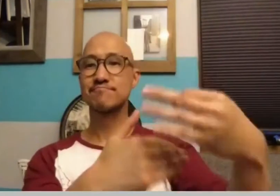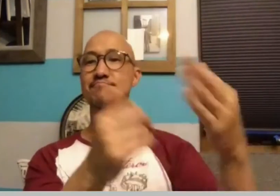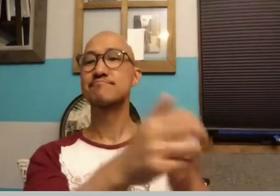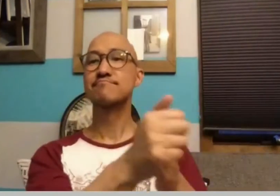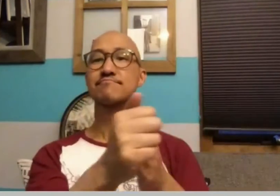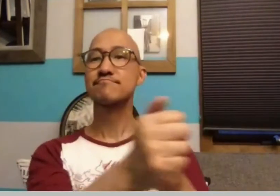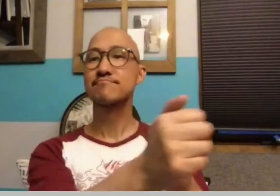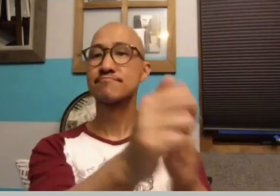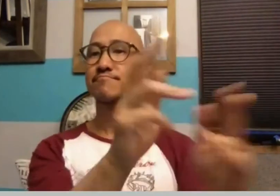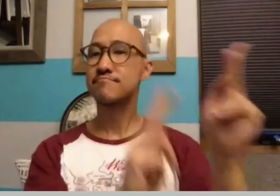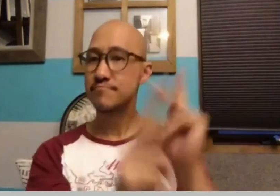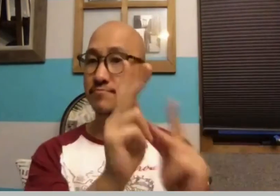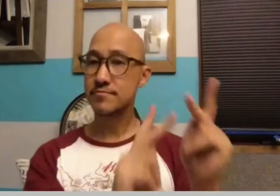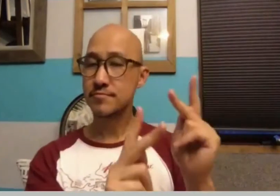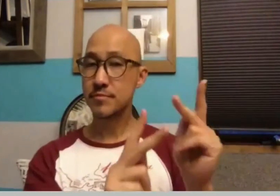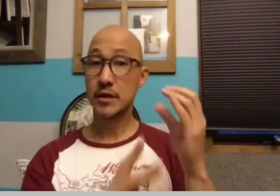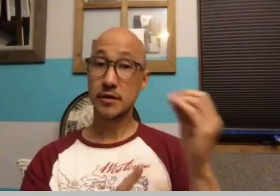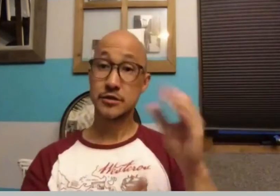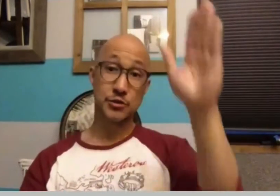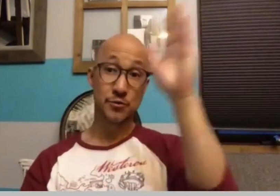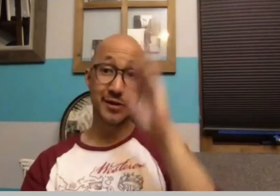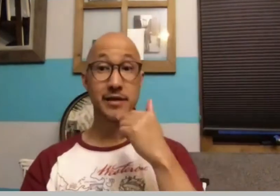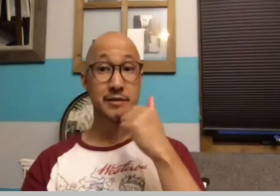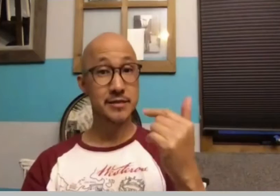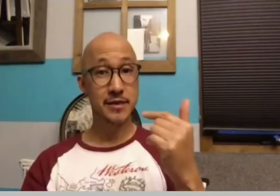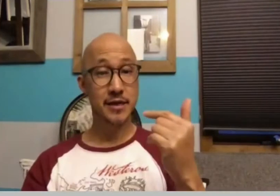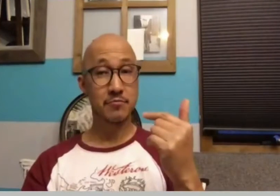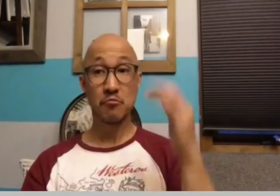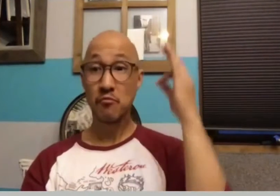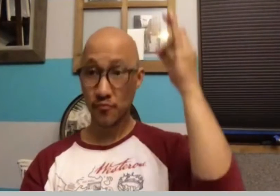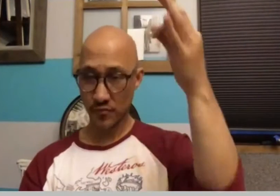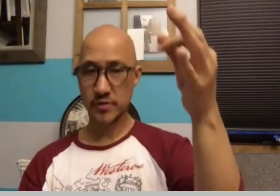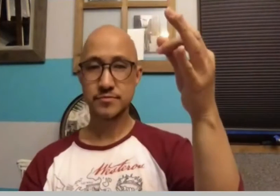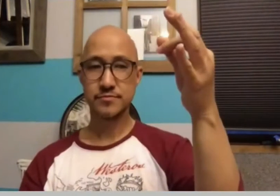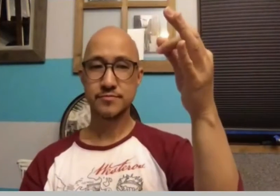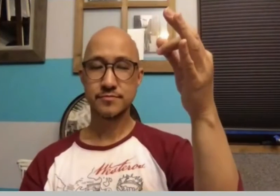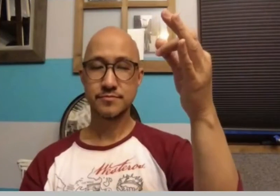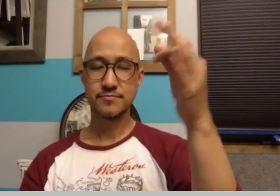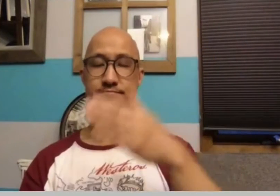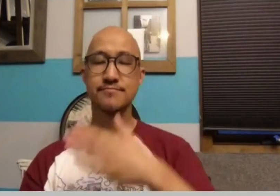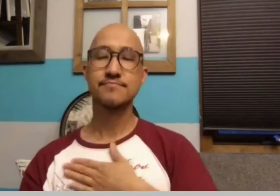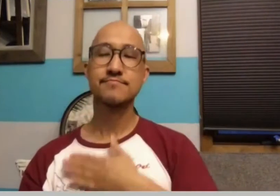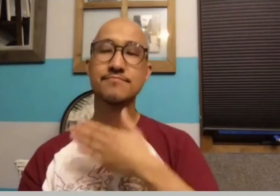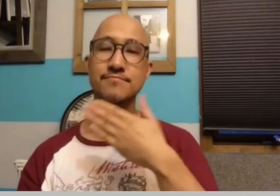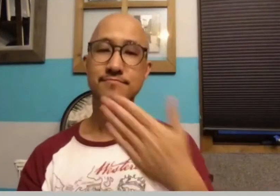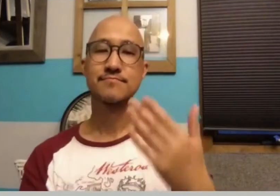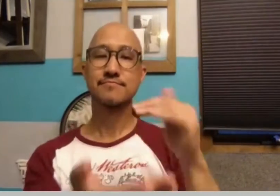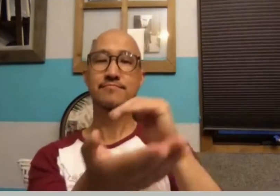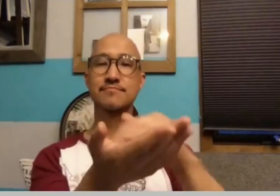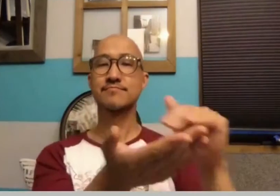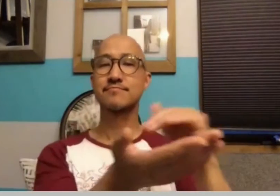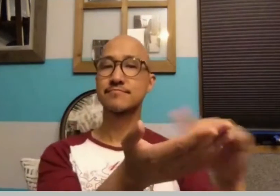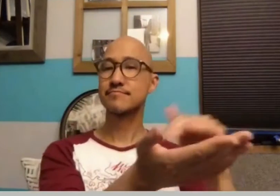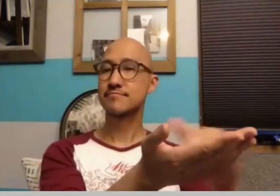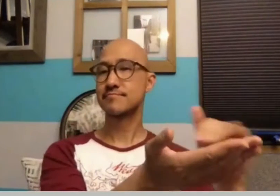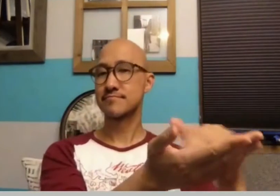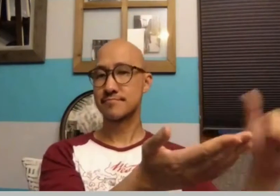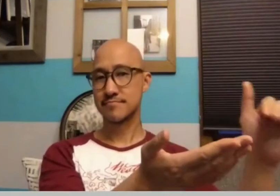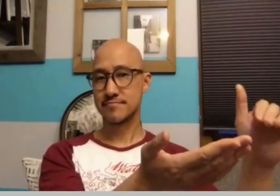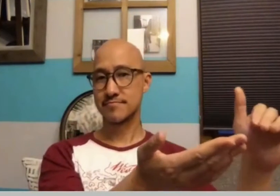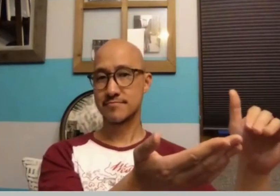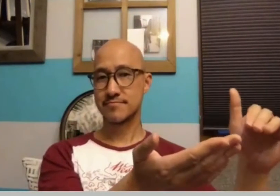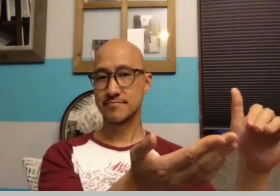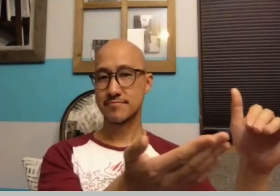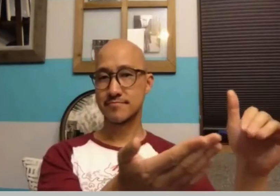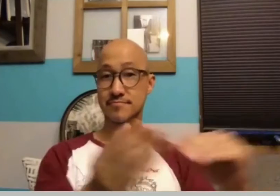is giving them a picture of the future. And that picture, in so many ways in these books, is a messianic